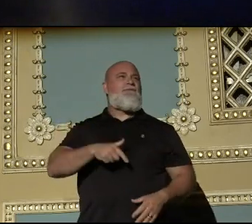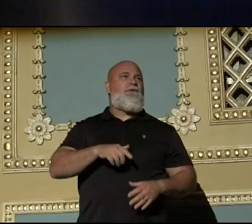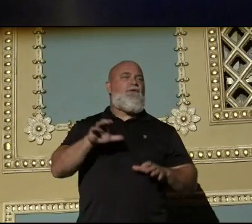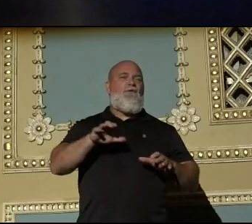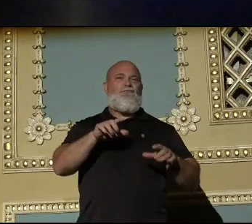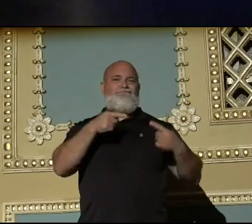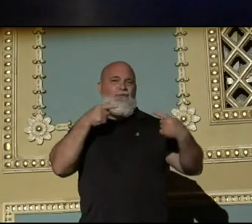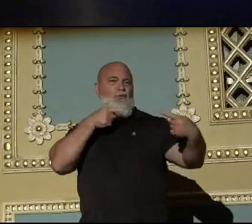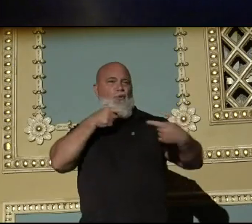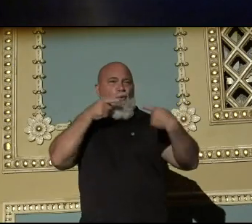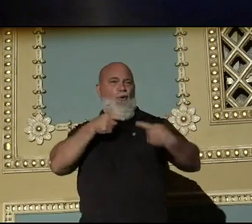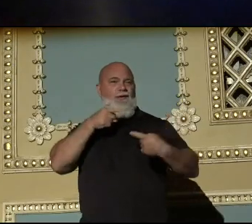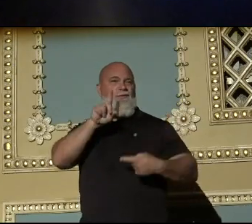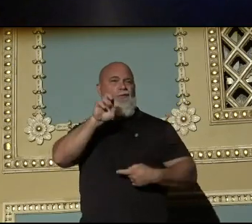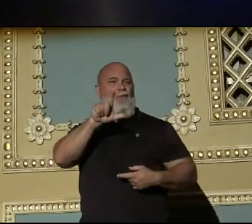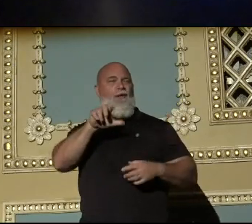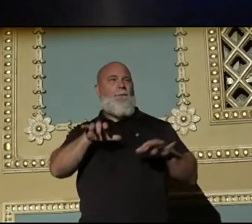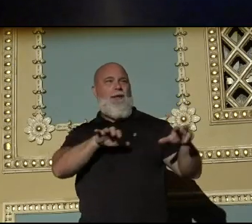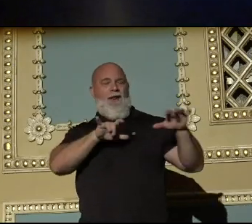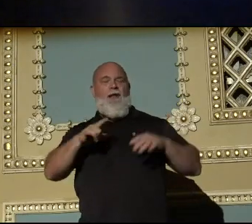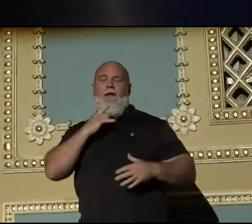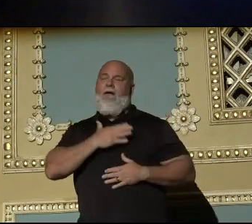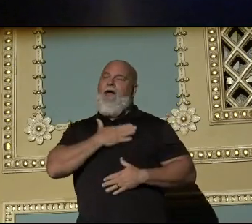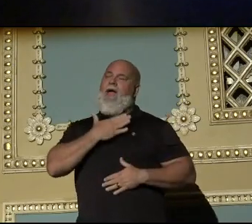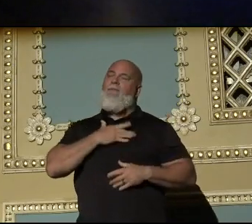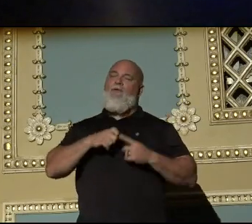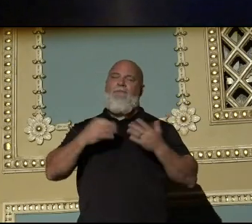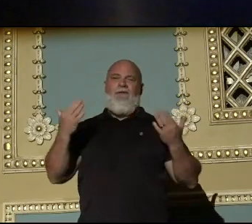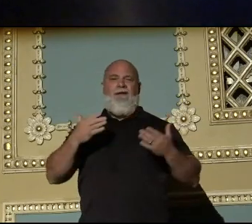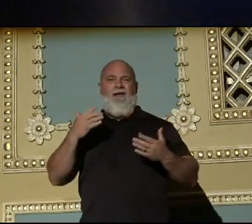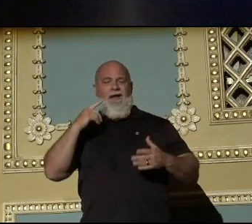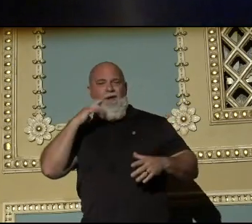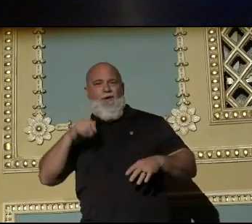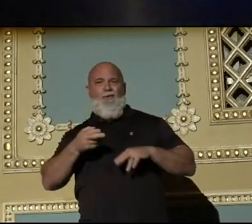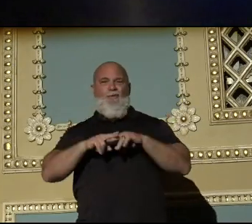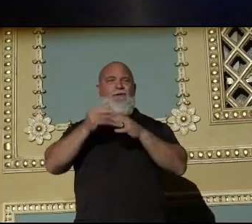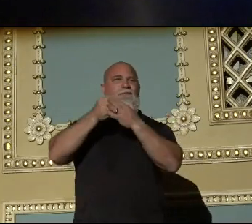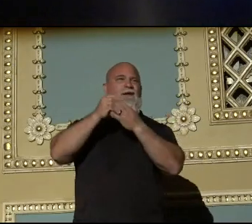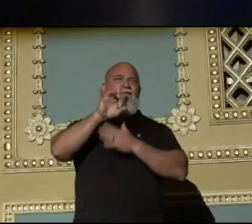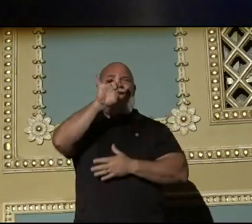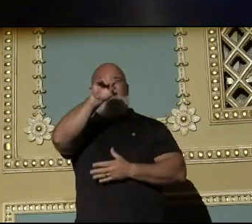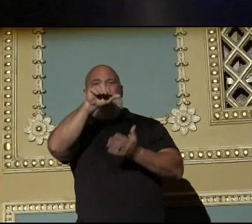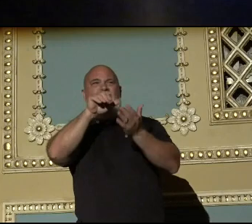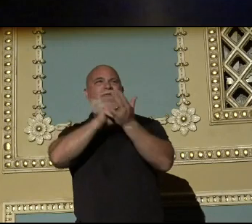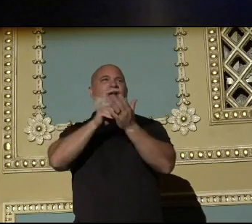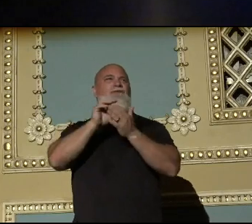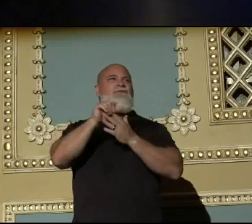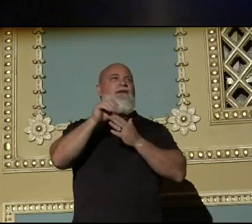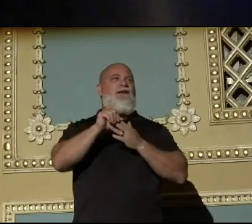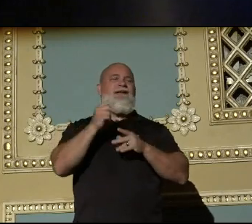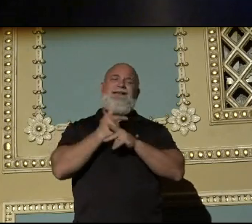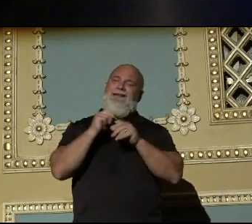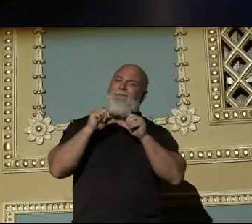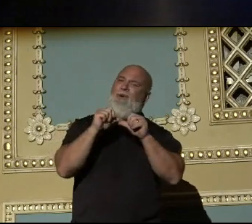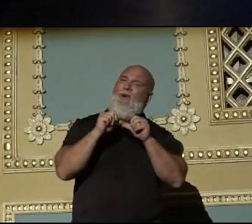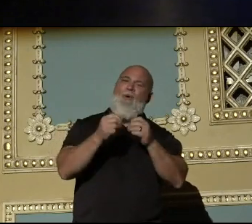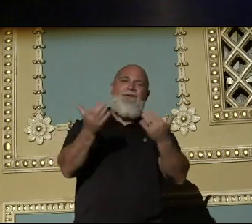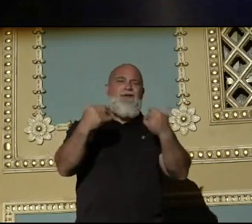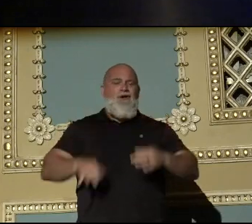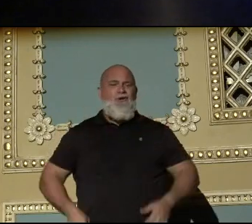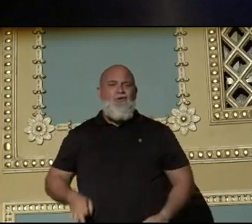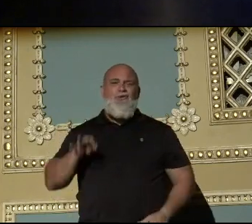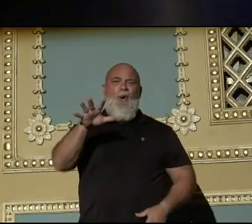Dueling Pianos, and it is great to be here. I know we're raising money. We're shooting for $80,000. Let's keep going.